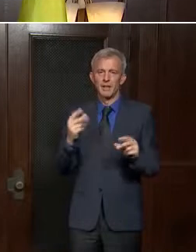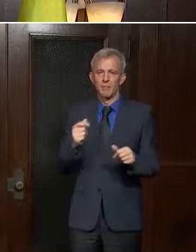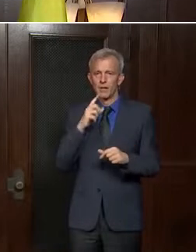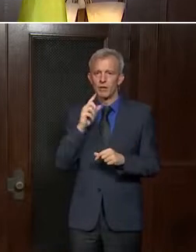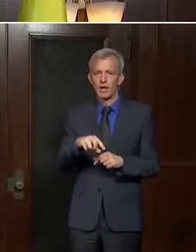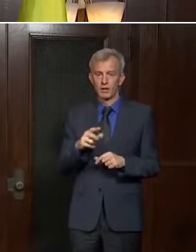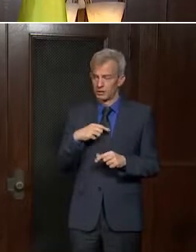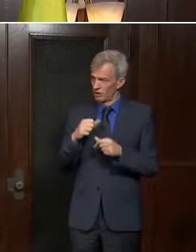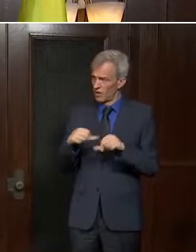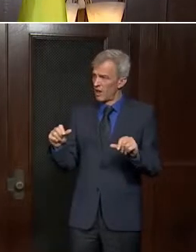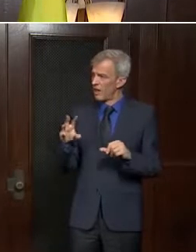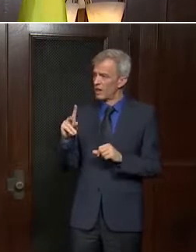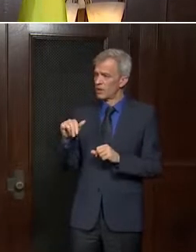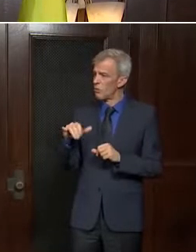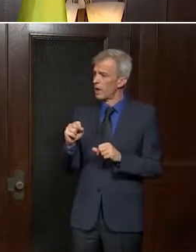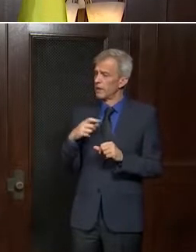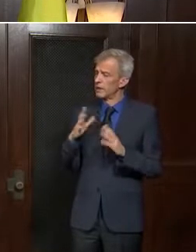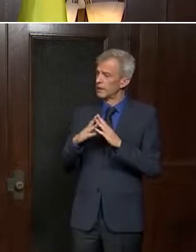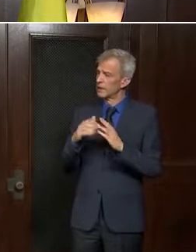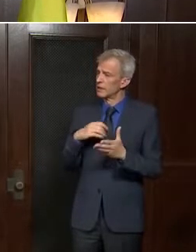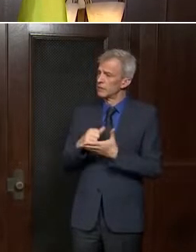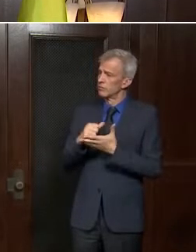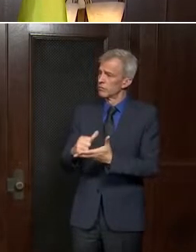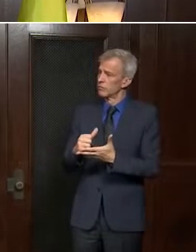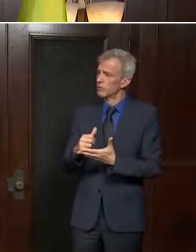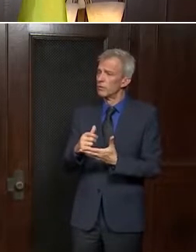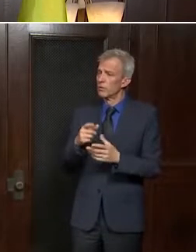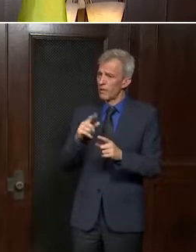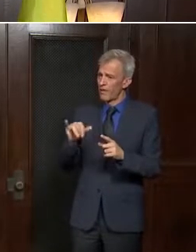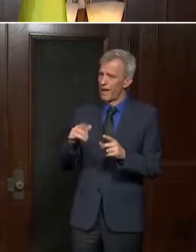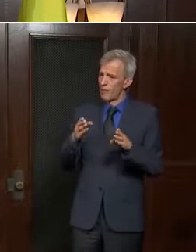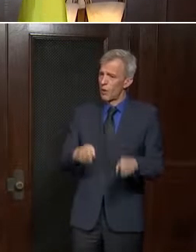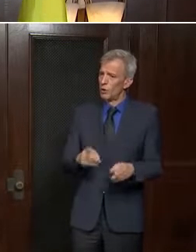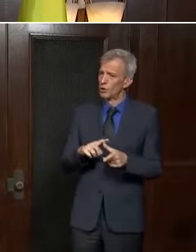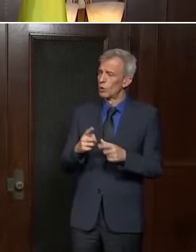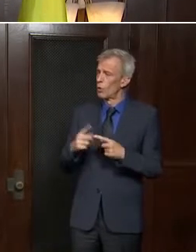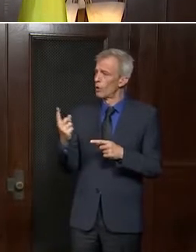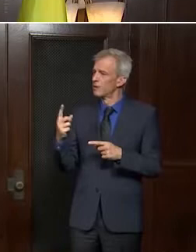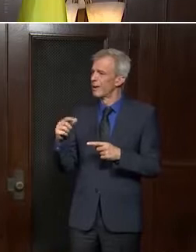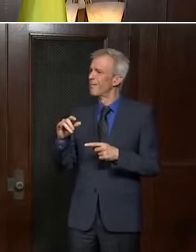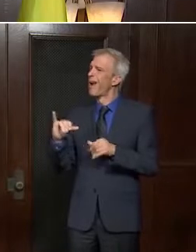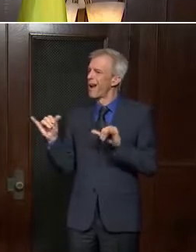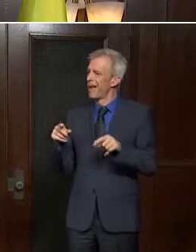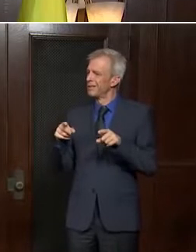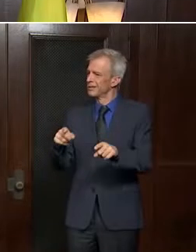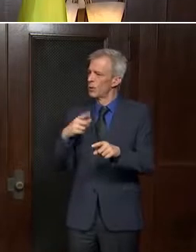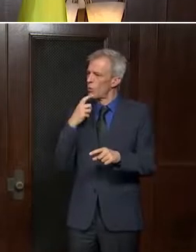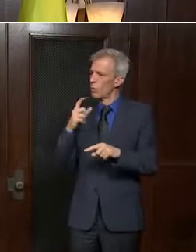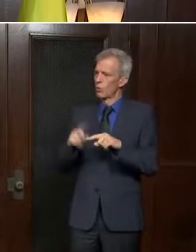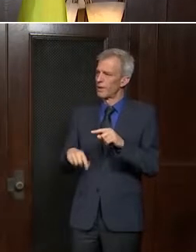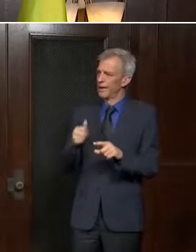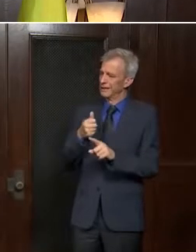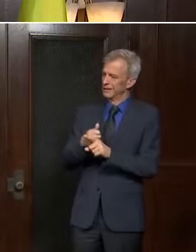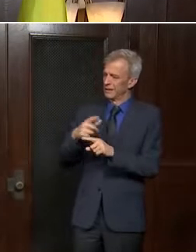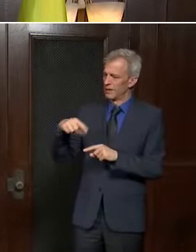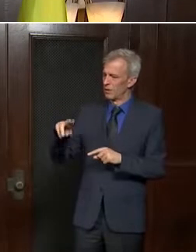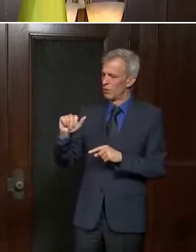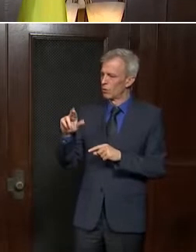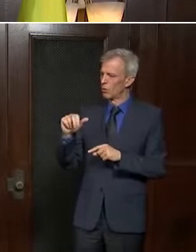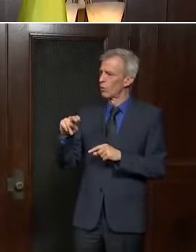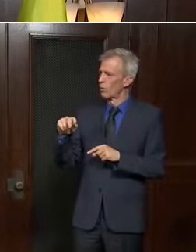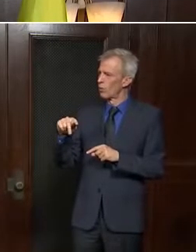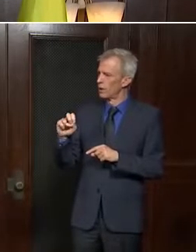can offer her or anyone else in a similar situation who may not be able to self-quarantine at home? Yes, there